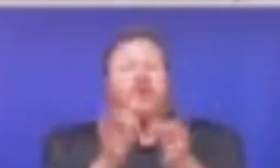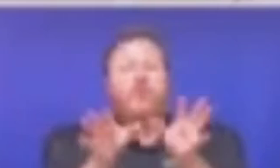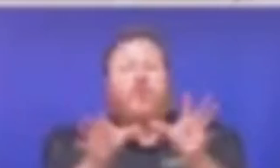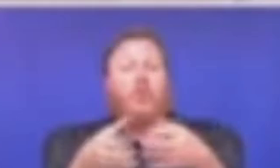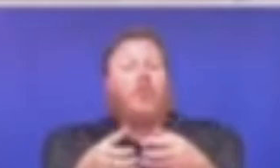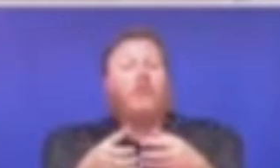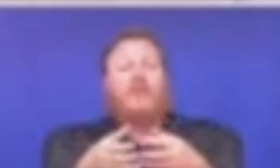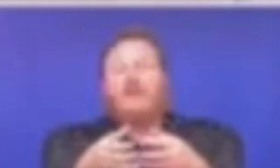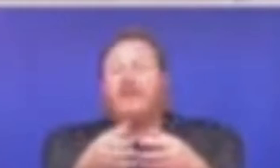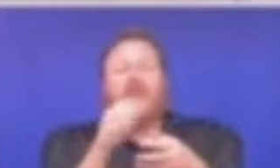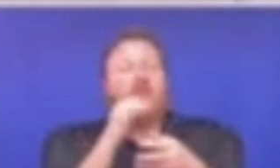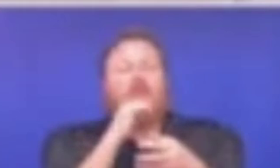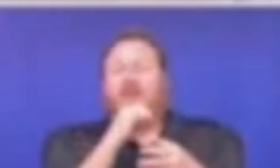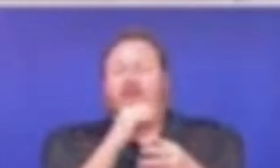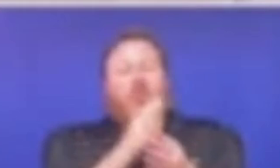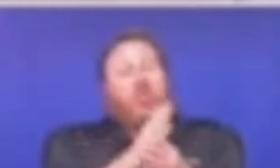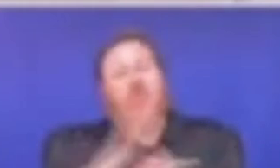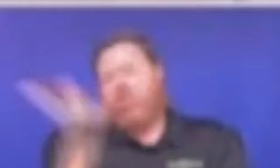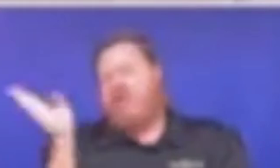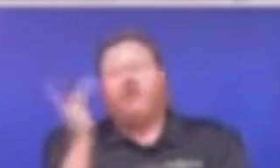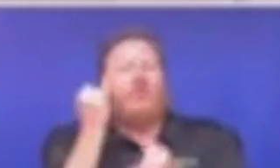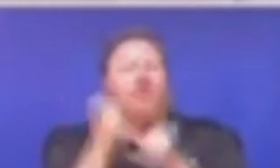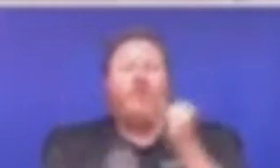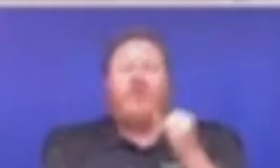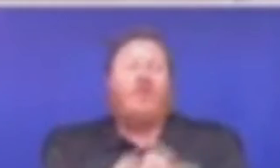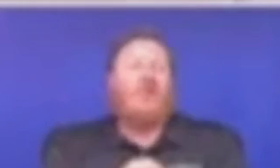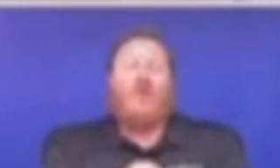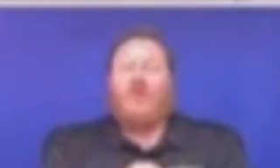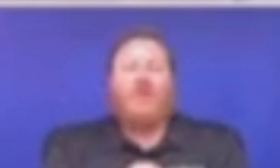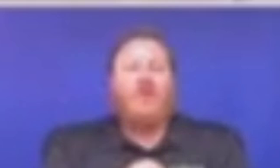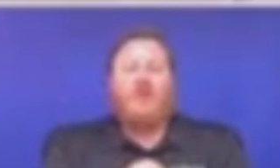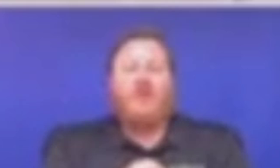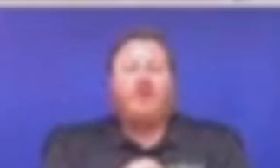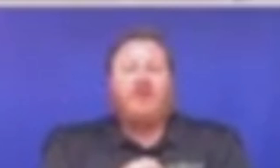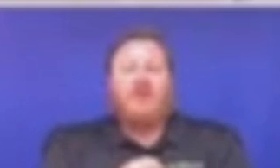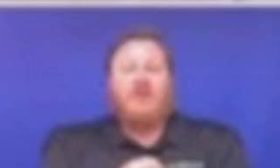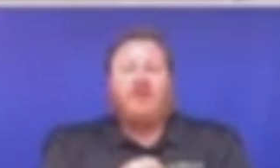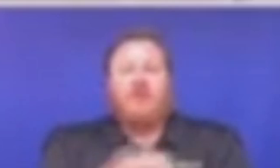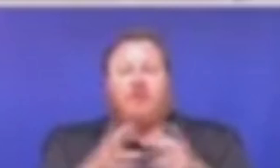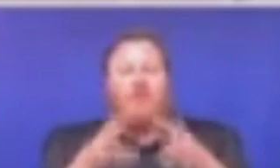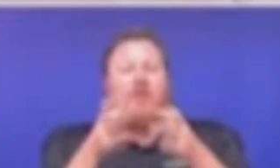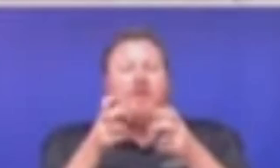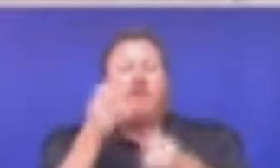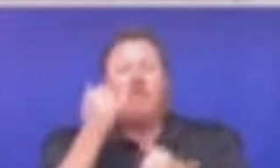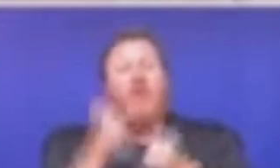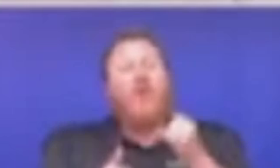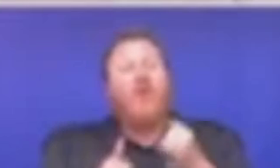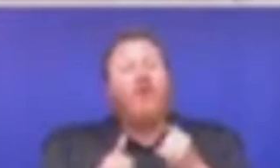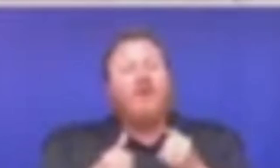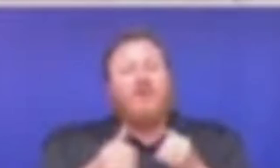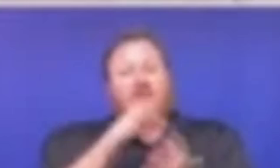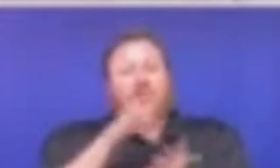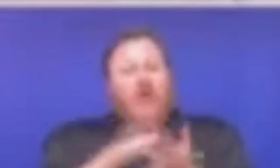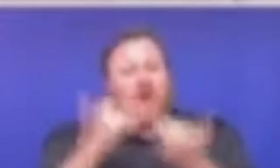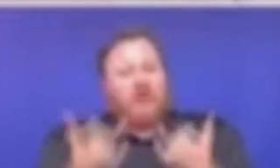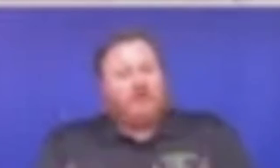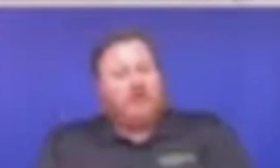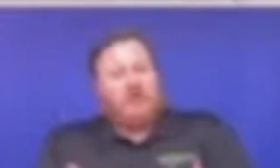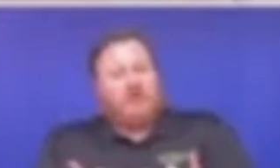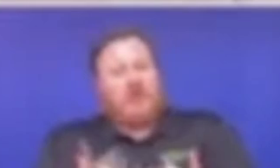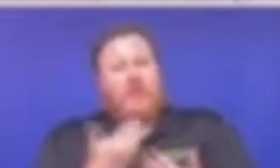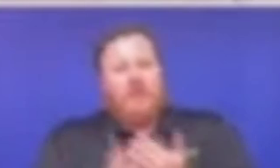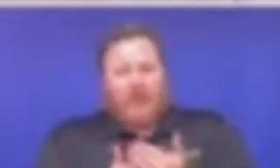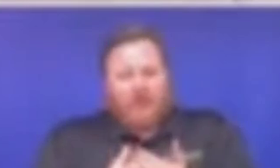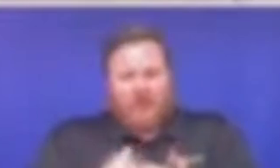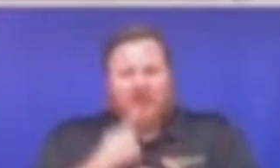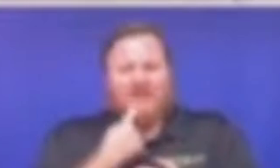are completely wrong. And that is a complete wrong reading of the current situation. And may I say,